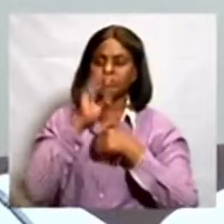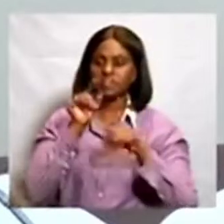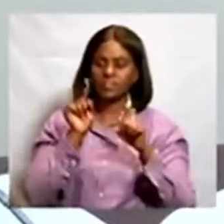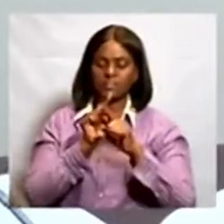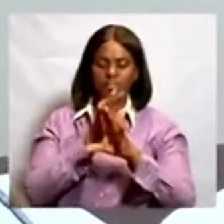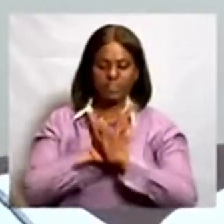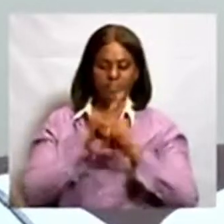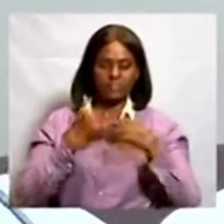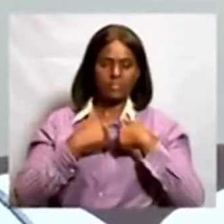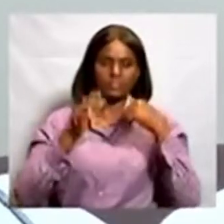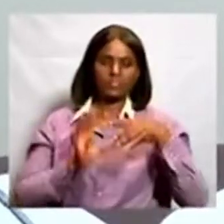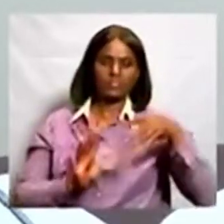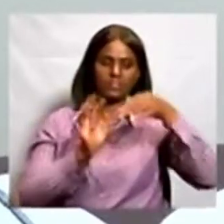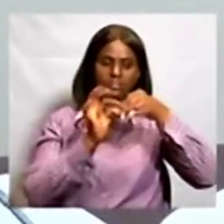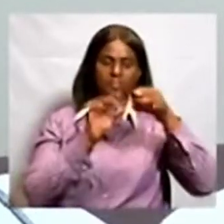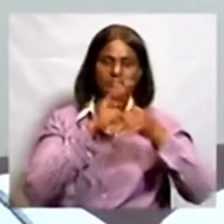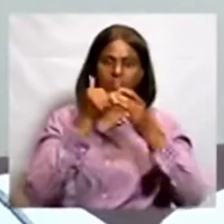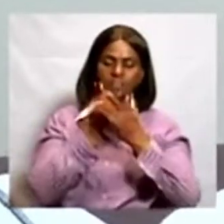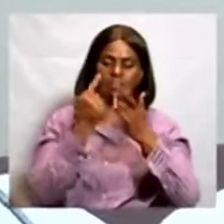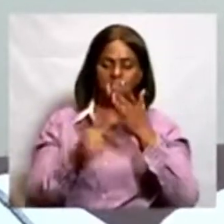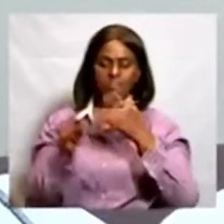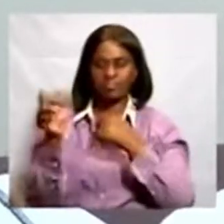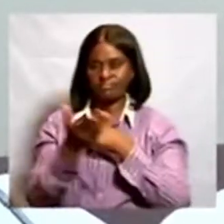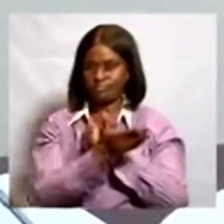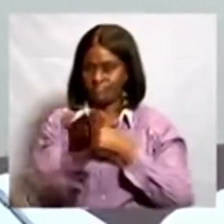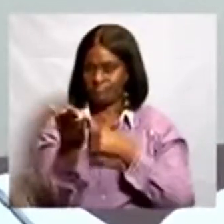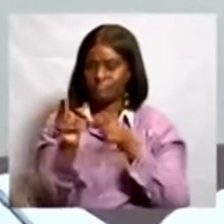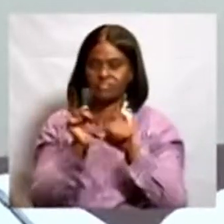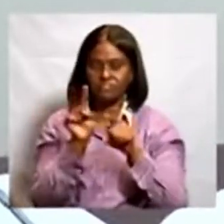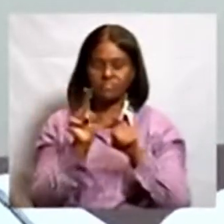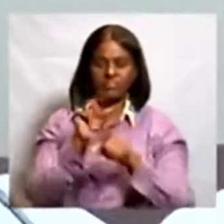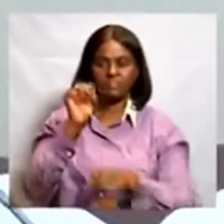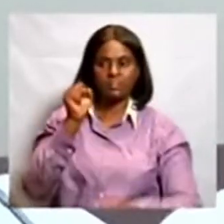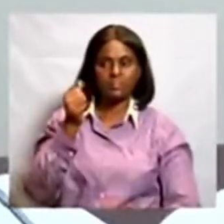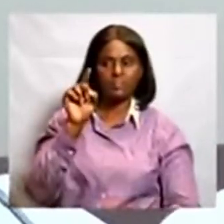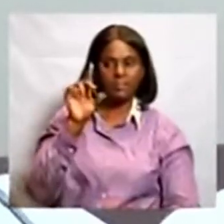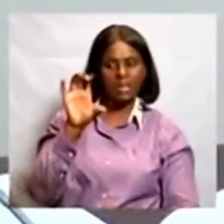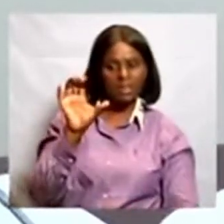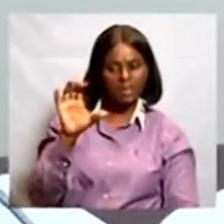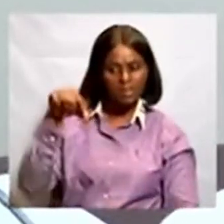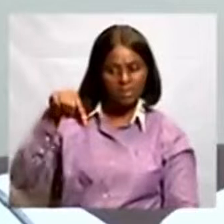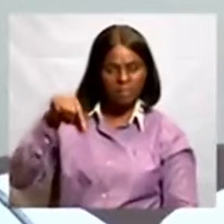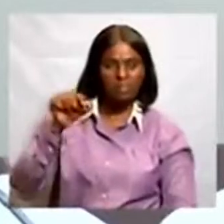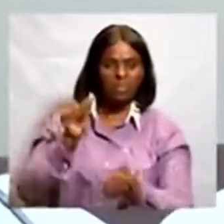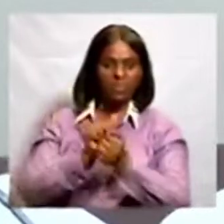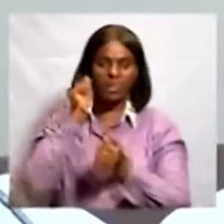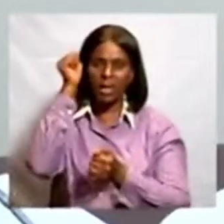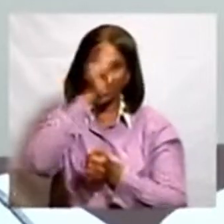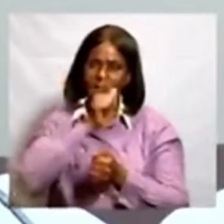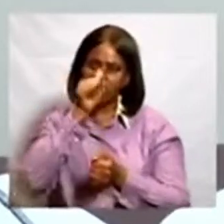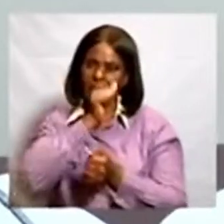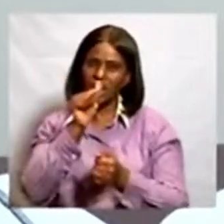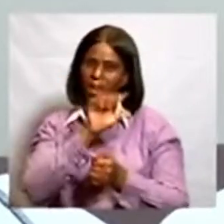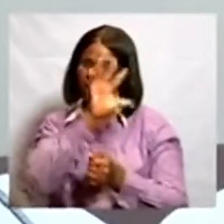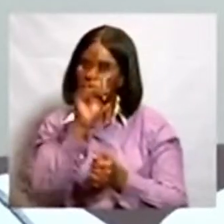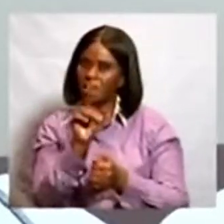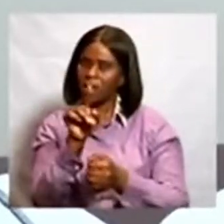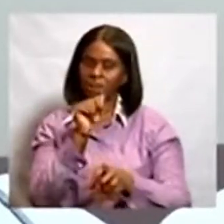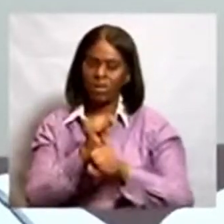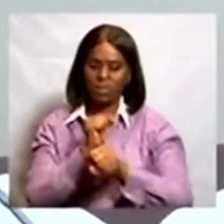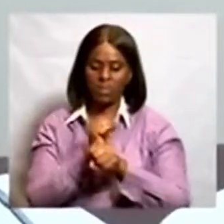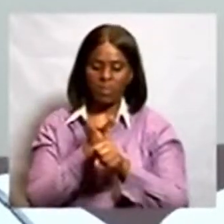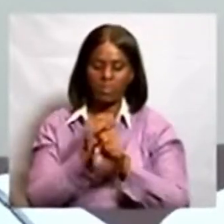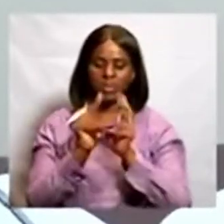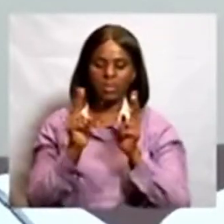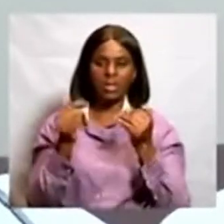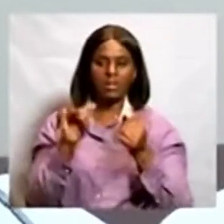to align to these regional frameworks, and these are the SADC qualifications framework and also the African Continental Qualifications Framework.